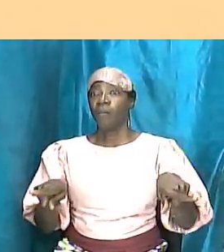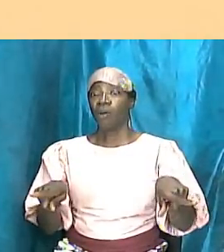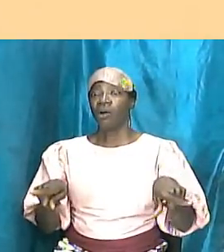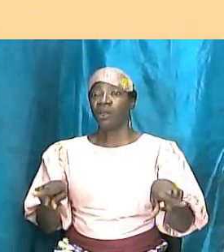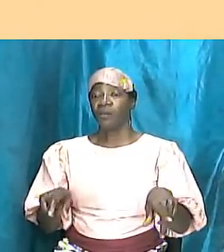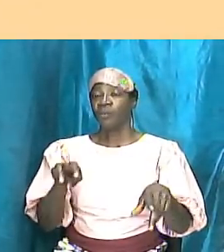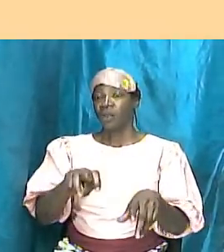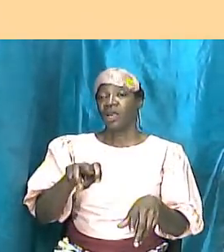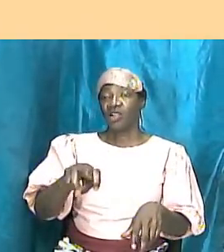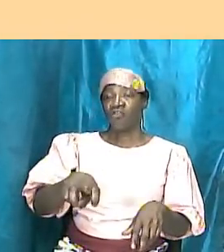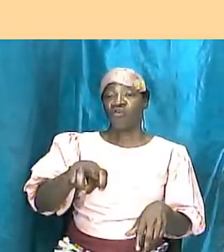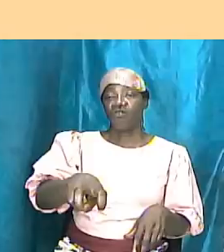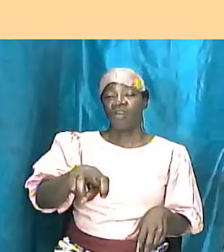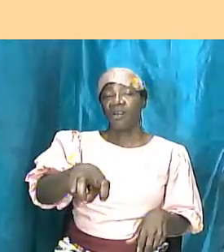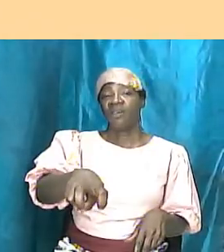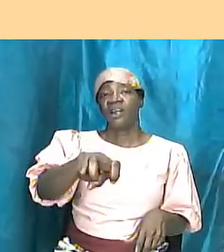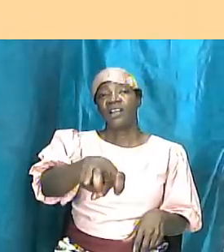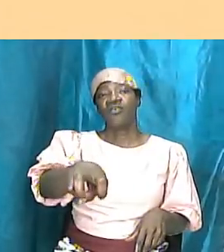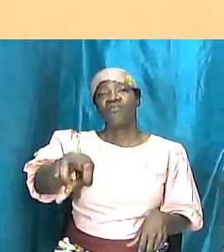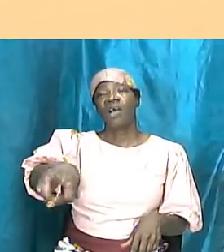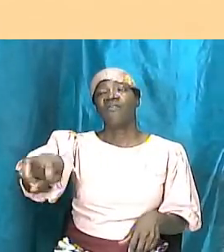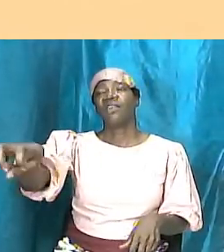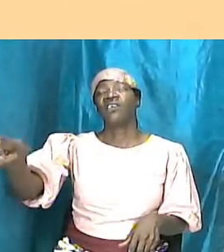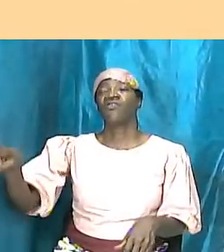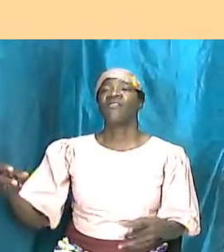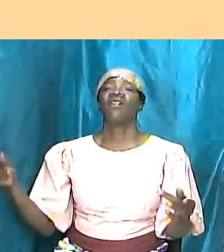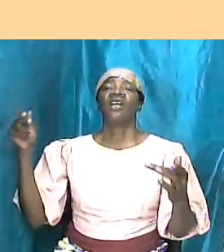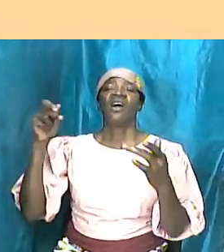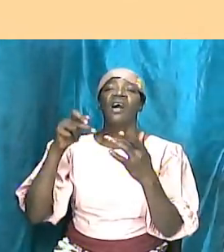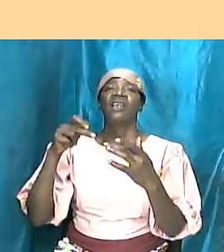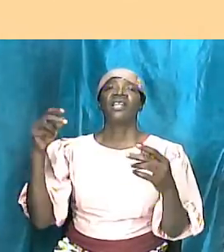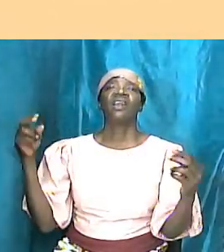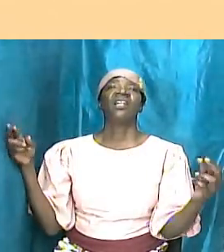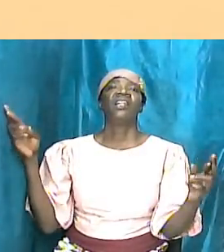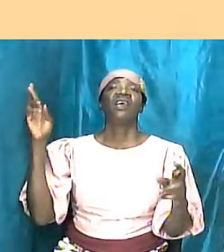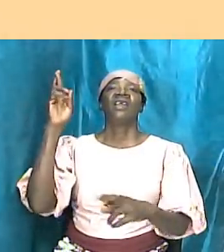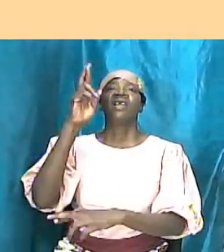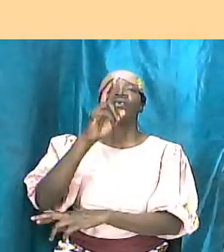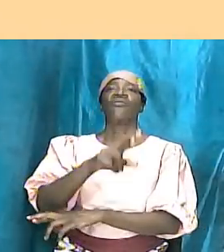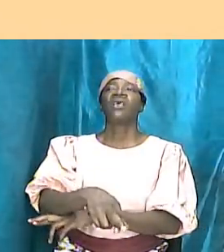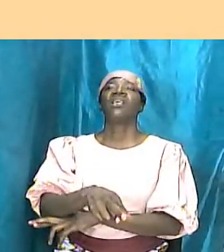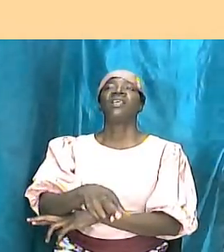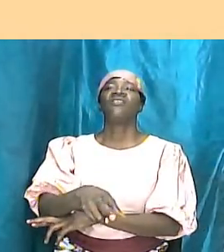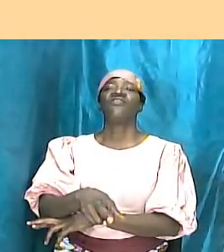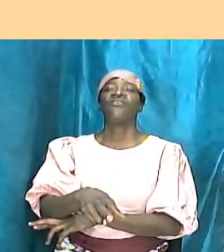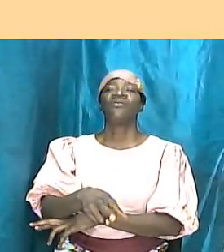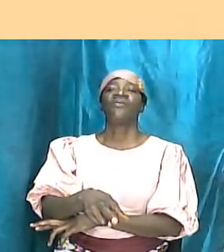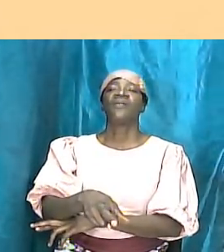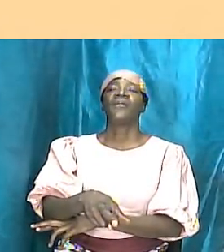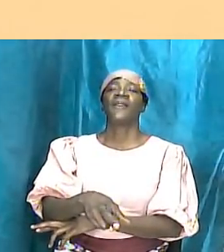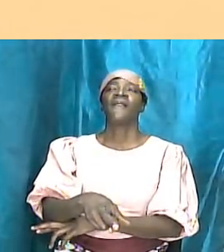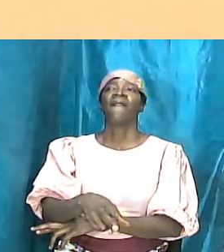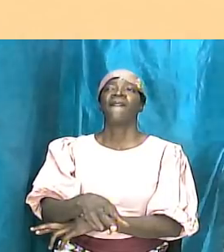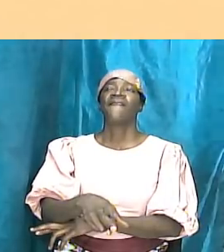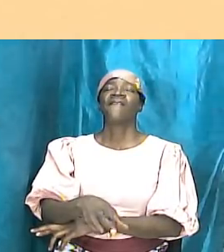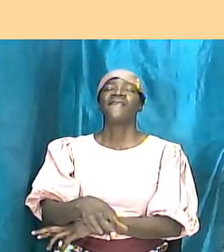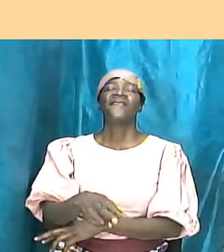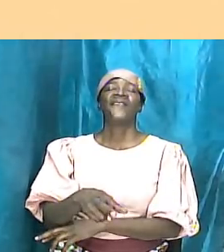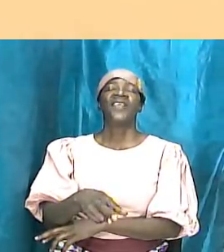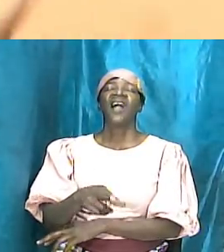they traveled and they traveled and they traveled until they reached to the Red